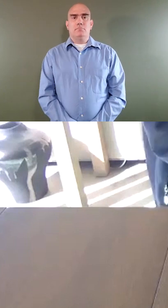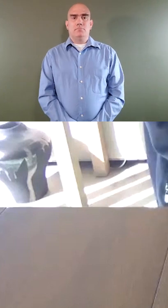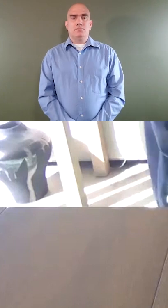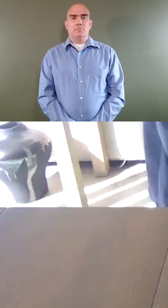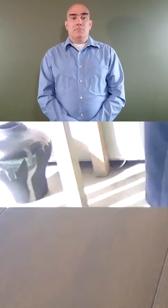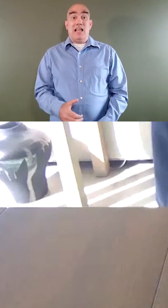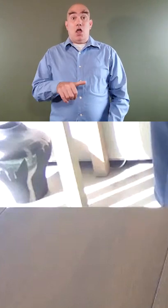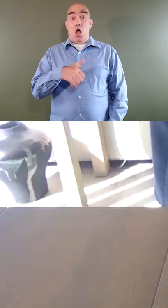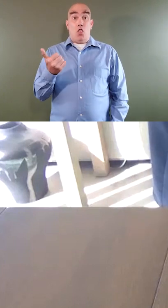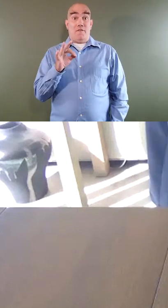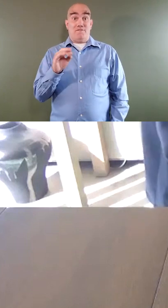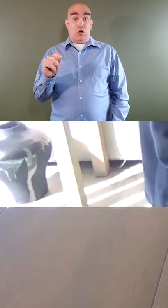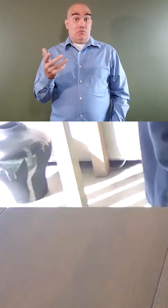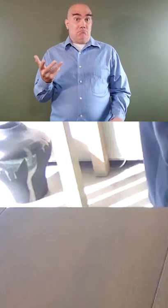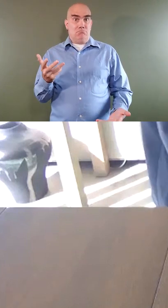Okay, now the other foot.